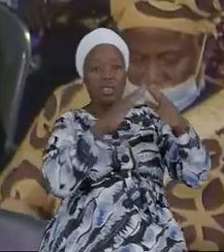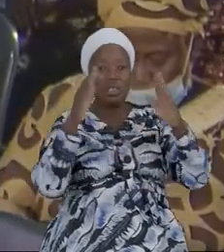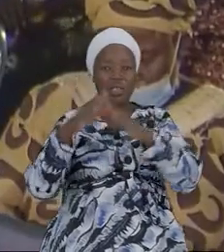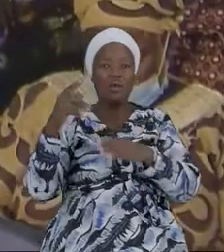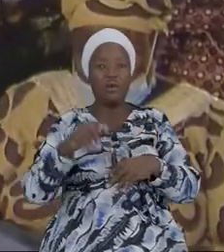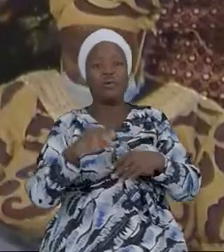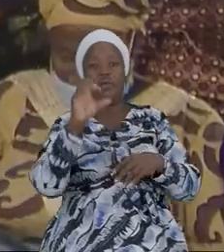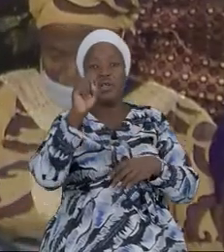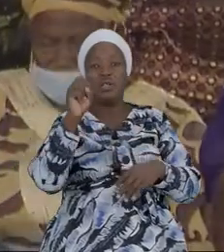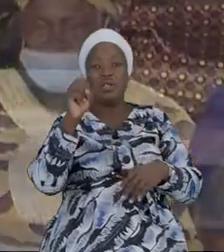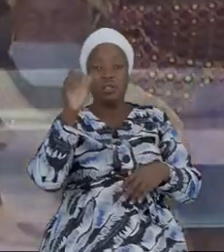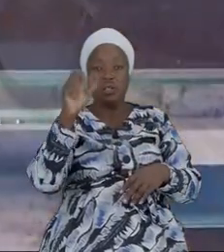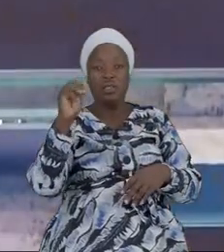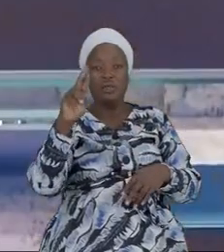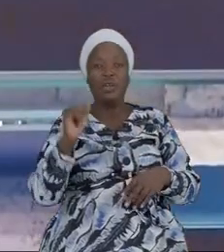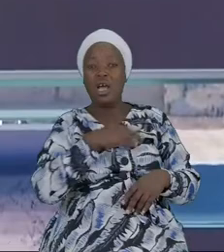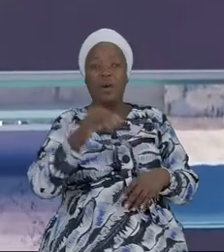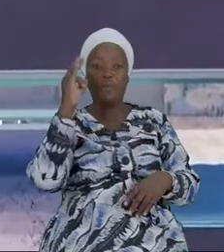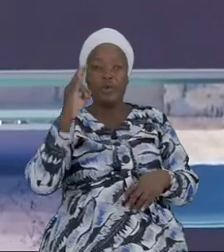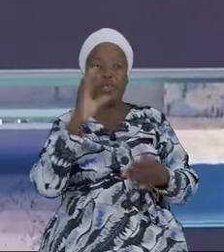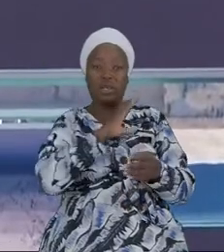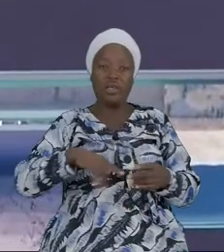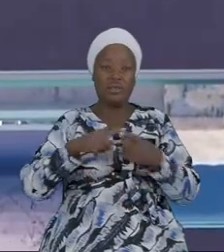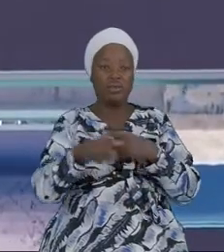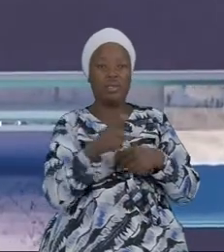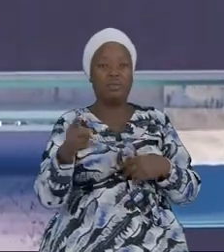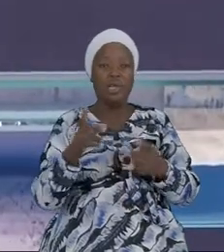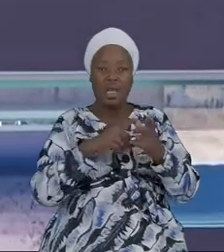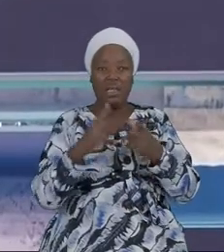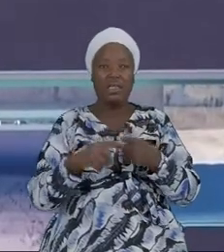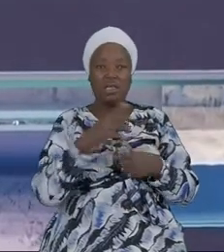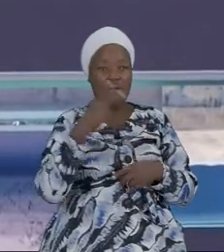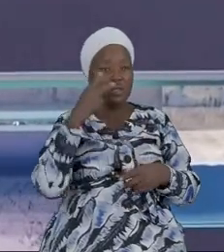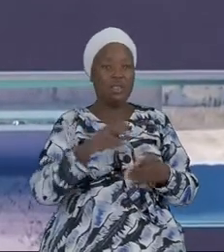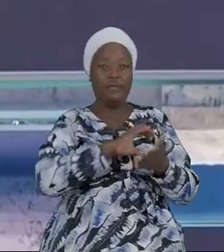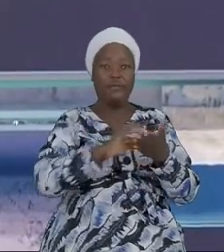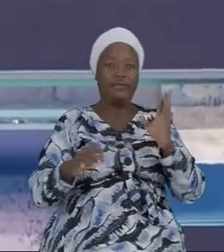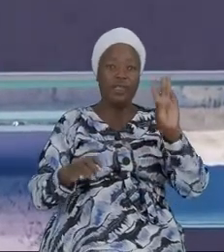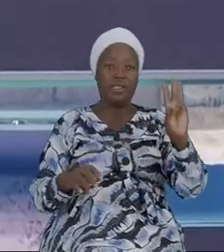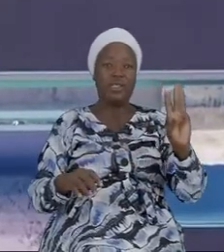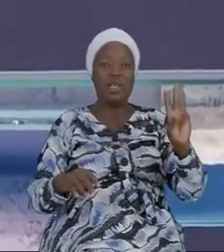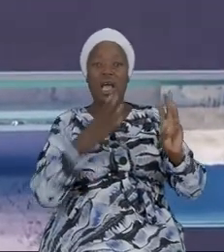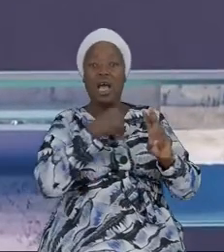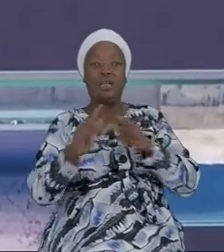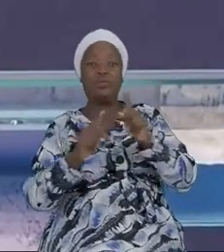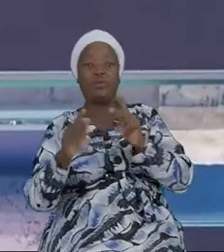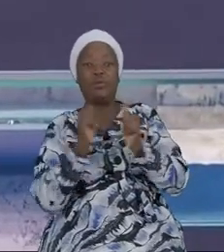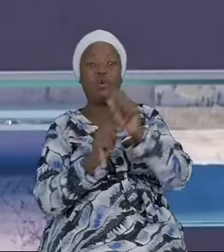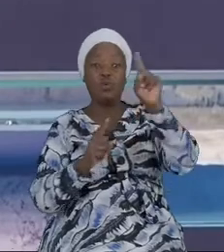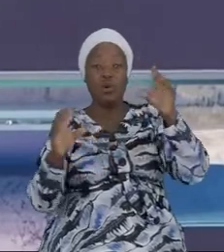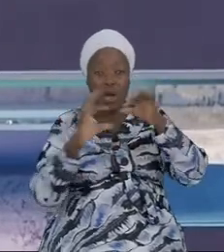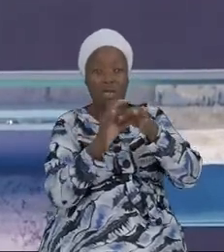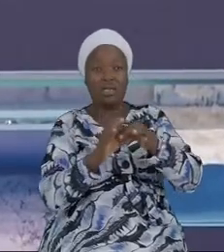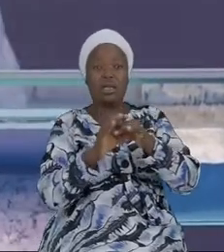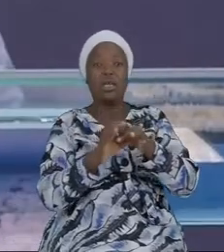preached Christ unto them. What then happened? Look at verse 6. In verse 6, and the people with one accord gave